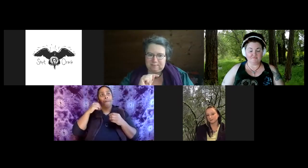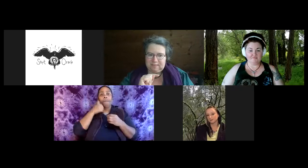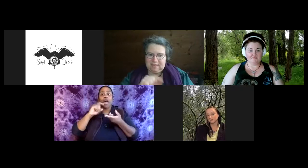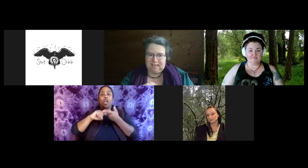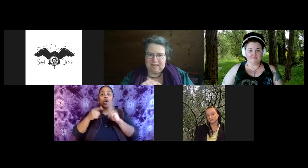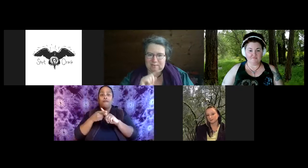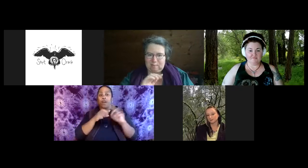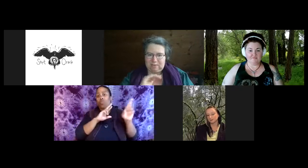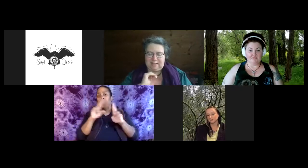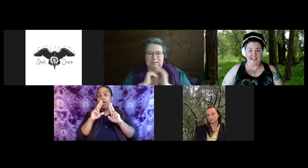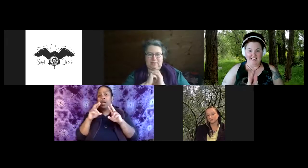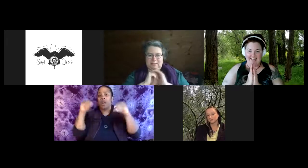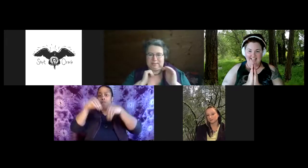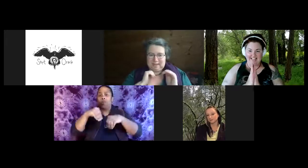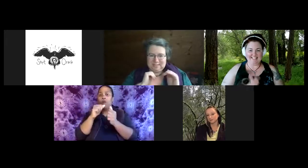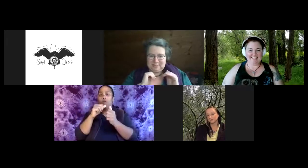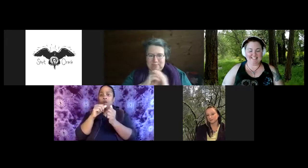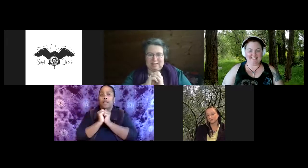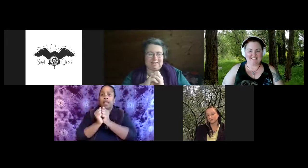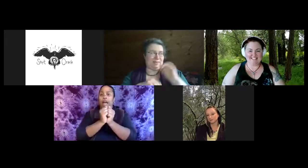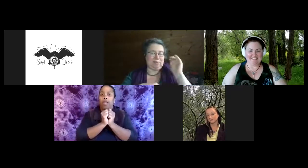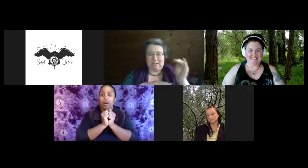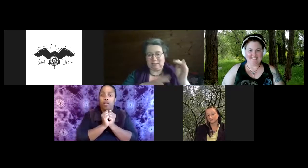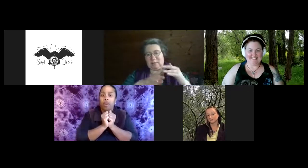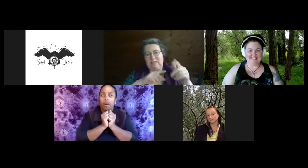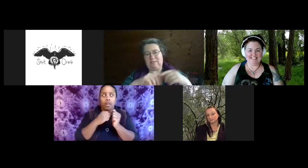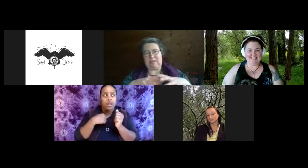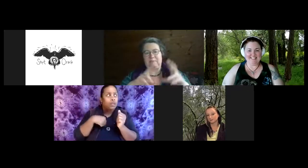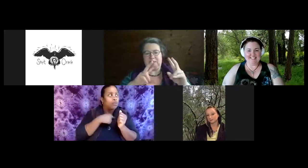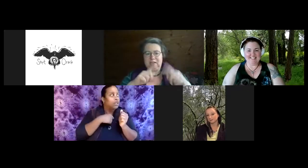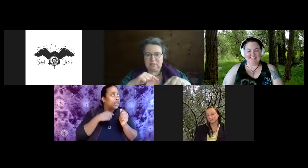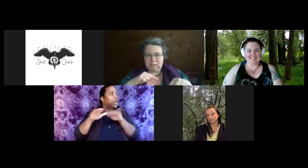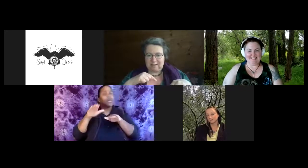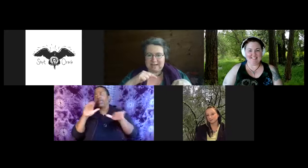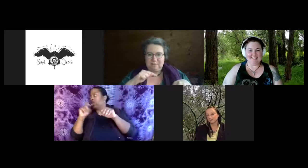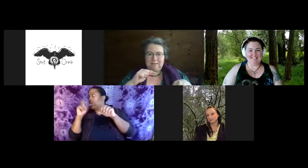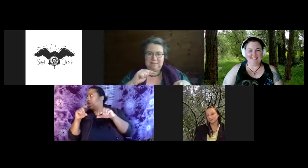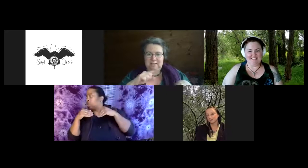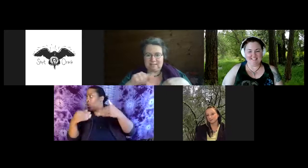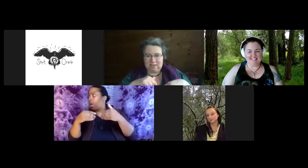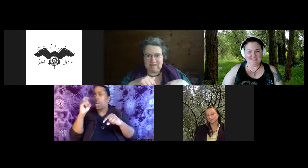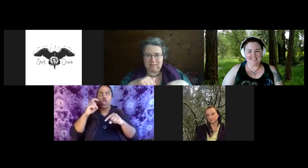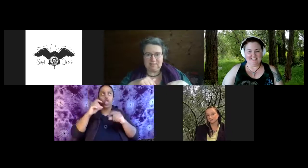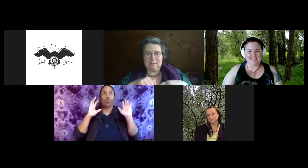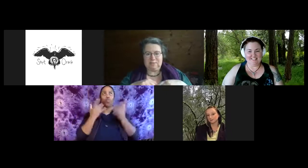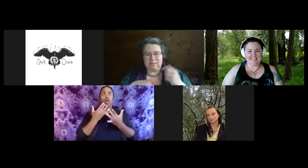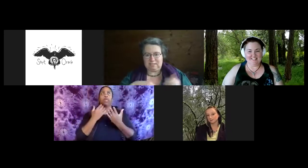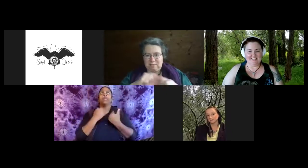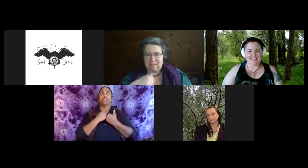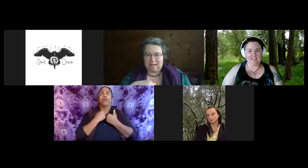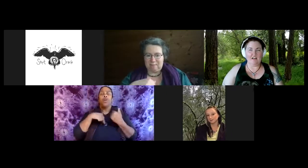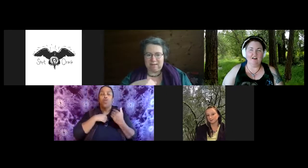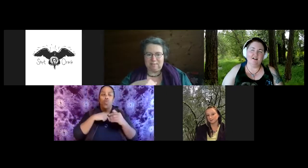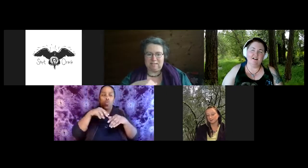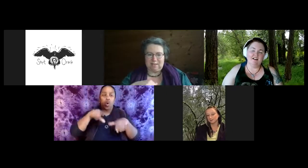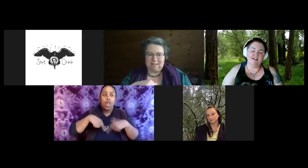other. And we're both like, do we do it? Do we not do it? We're like, do we move into, so we live in 2 log cabins on 7 acres. So she's in the